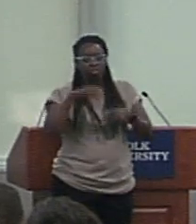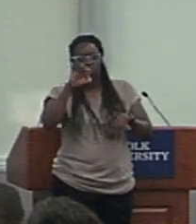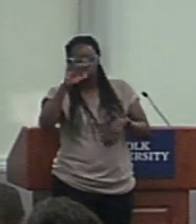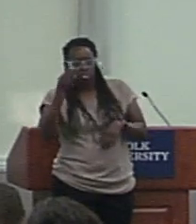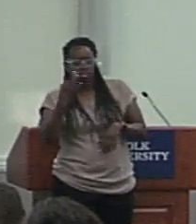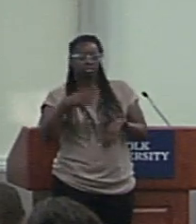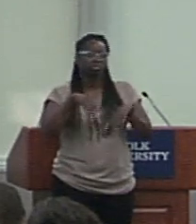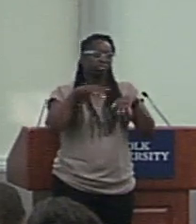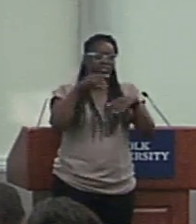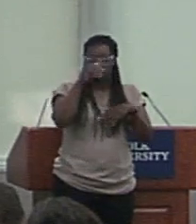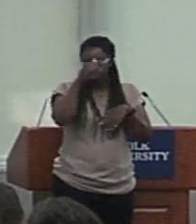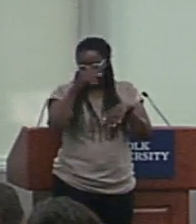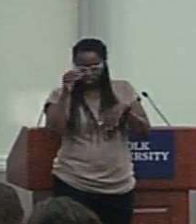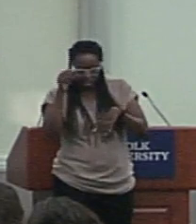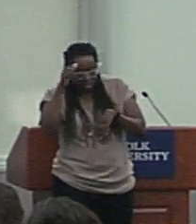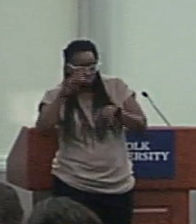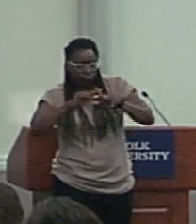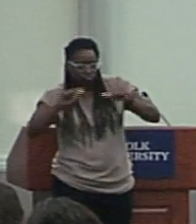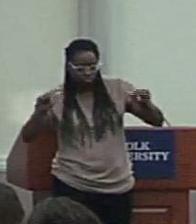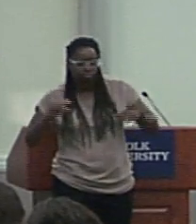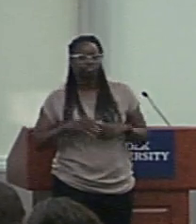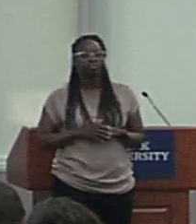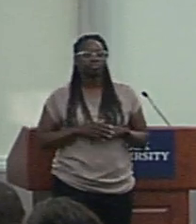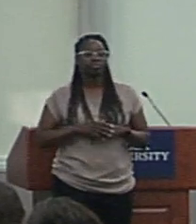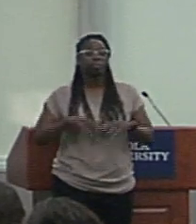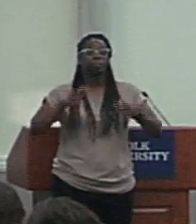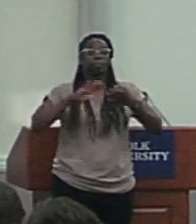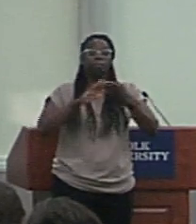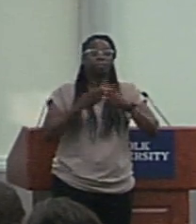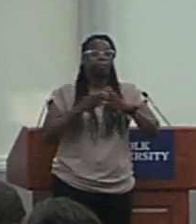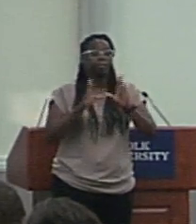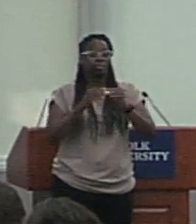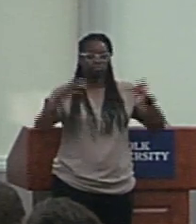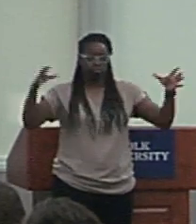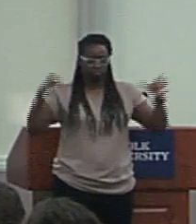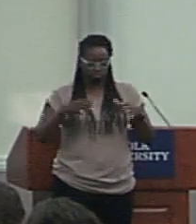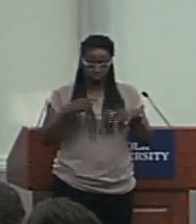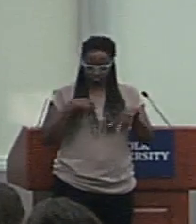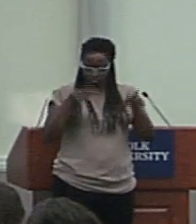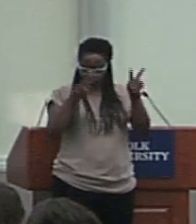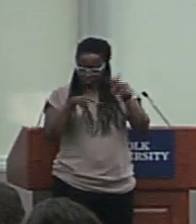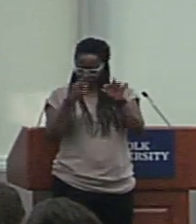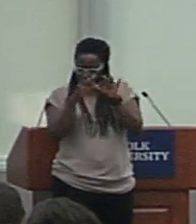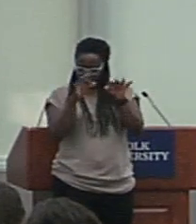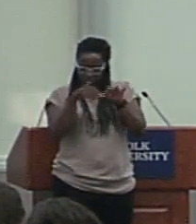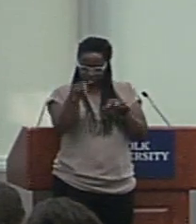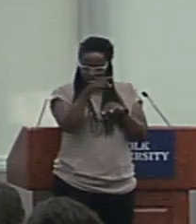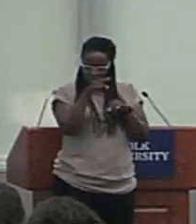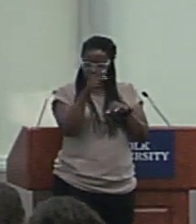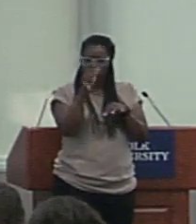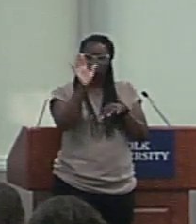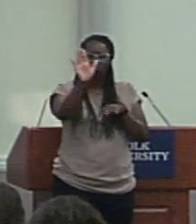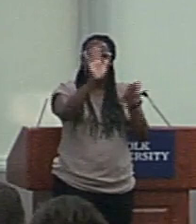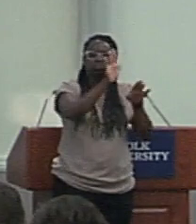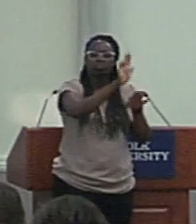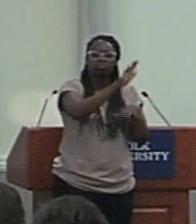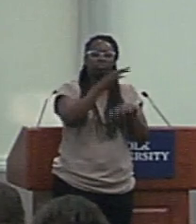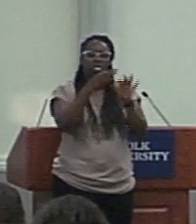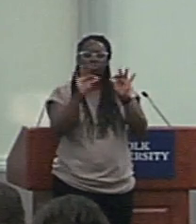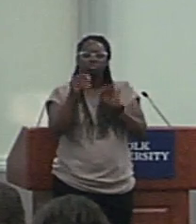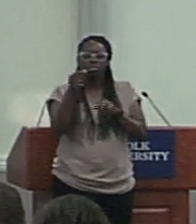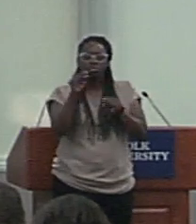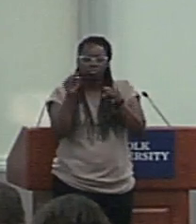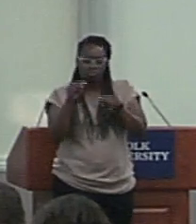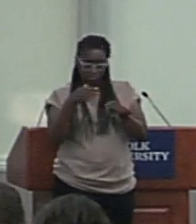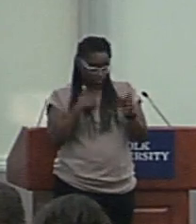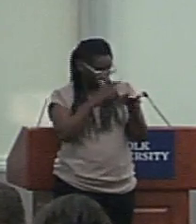any neighborhood meetings, we are required to look at the languages spoken in that neighborhood and ensure that we have translation for the top 3 languages